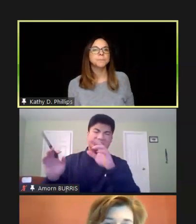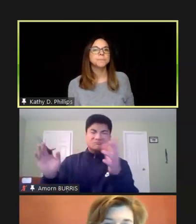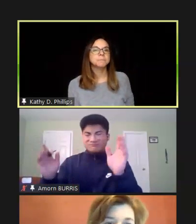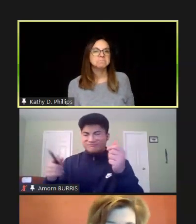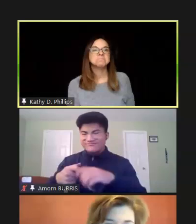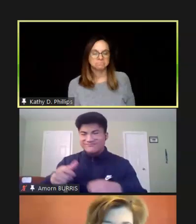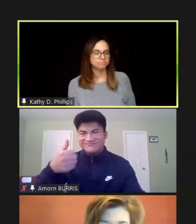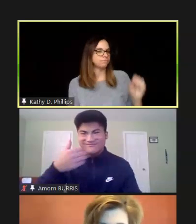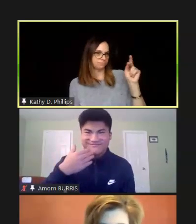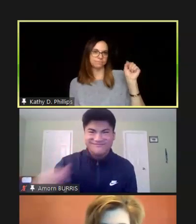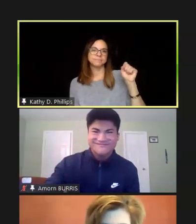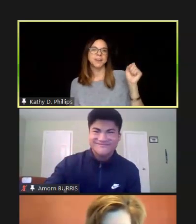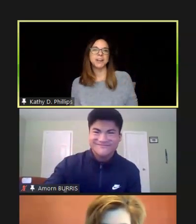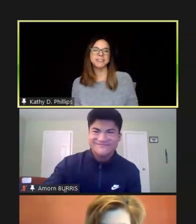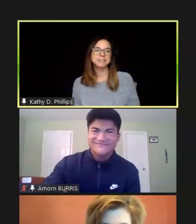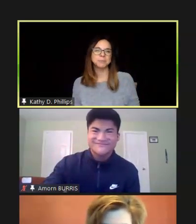Okay, sure.